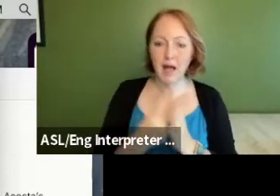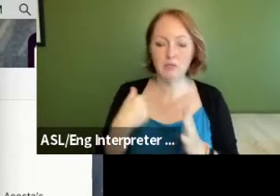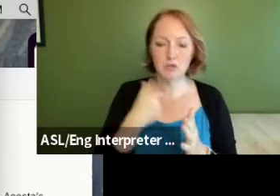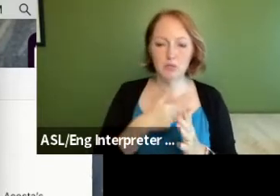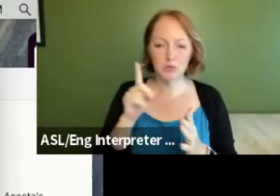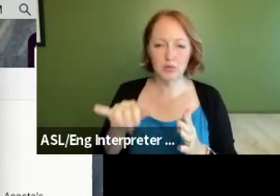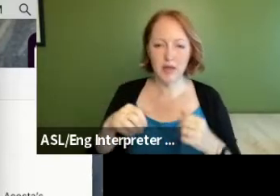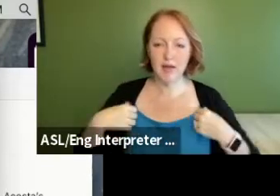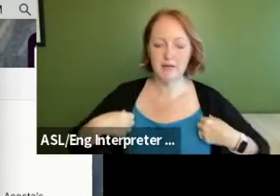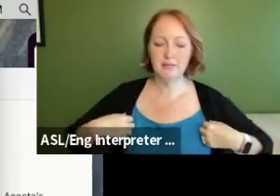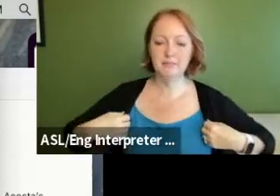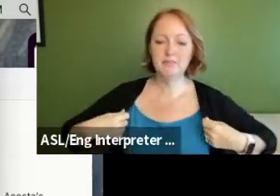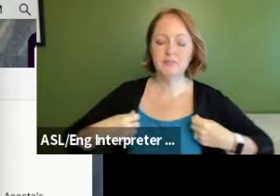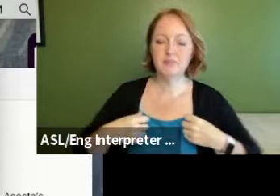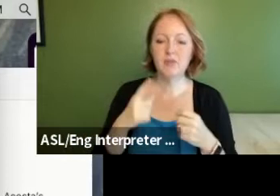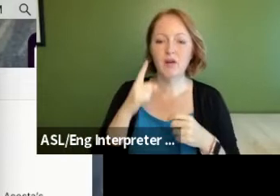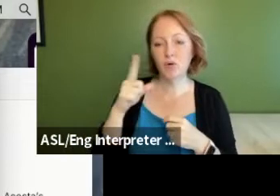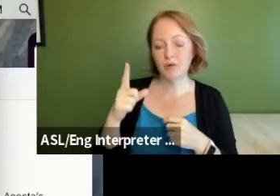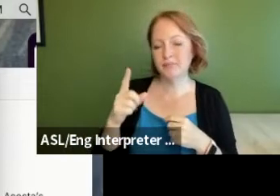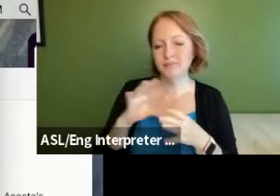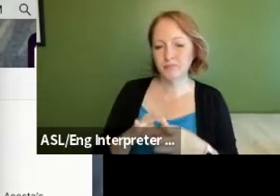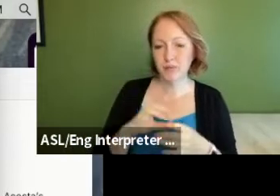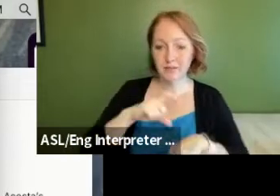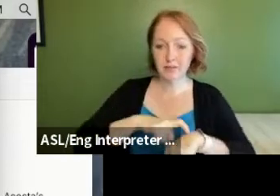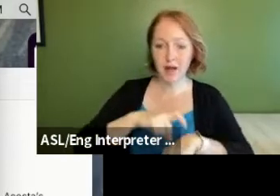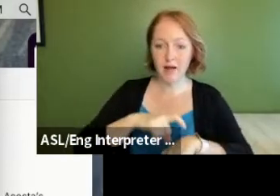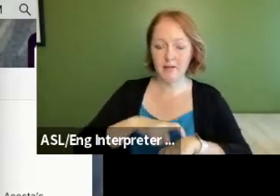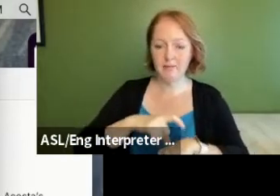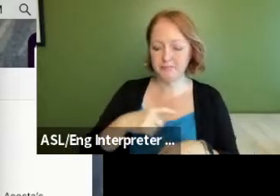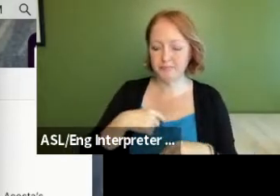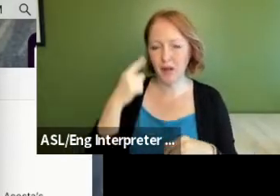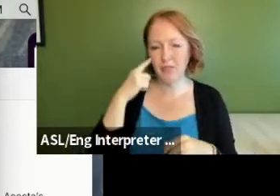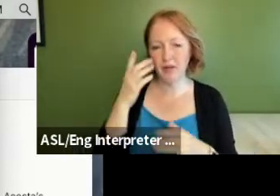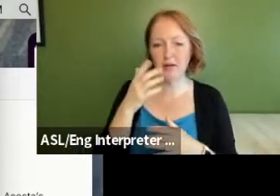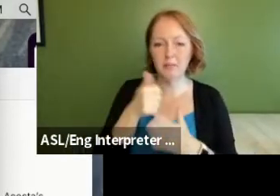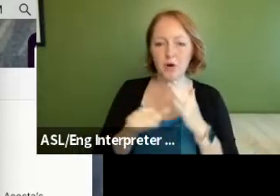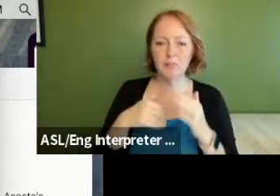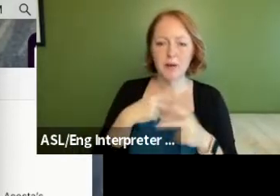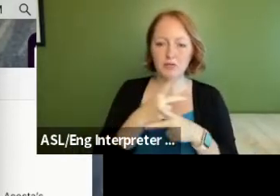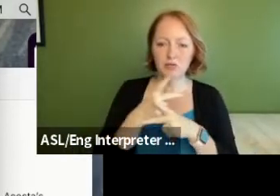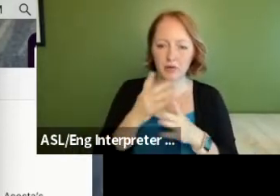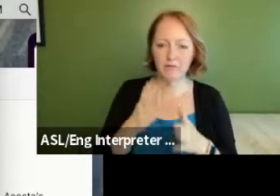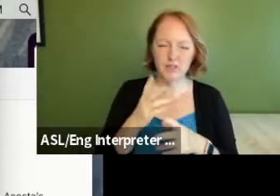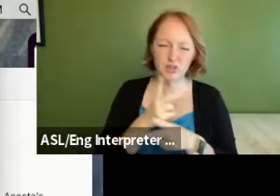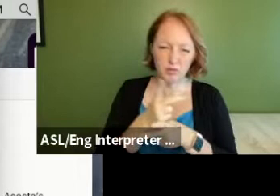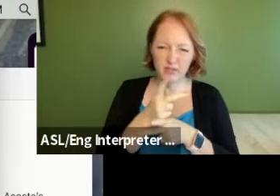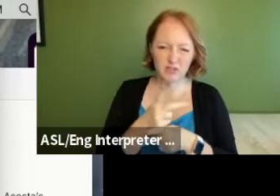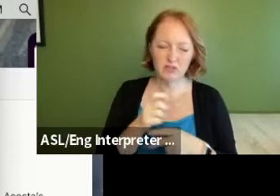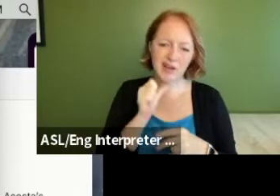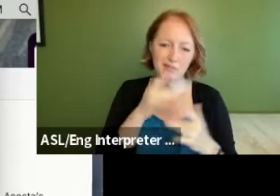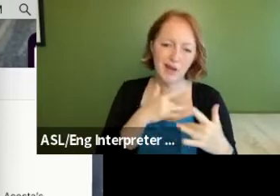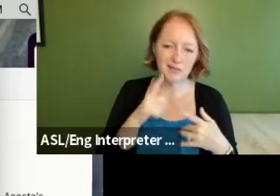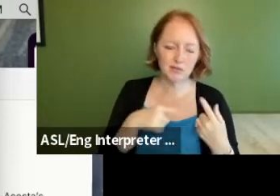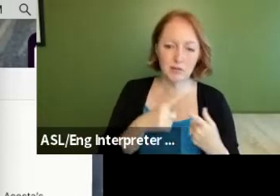that. And for questions of time, I think of this as part of my supervision. So I'm not being concerned about,